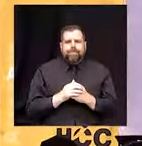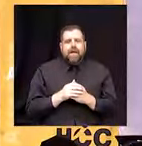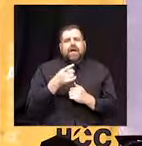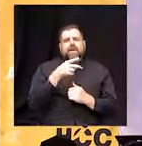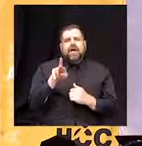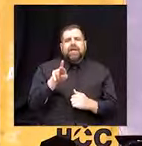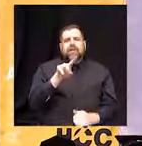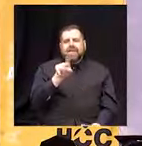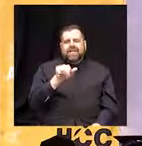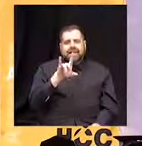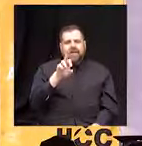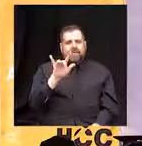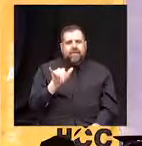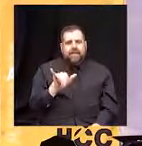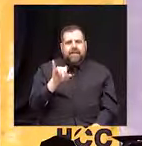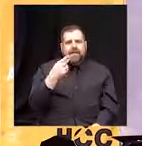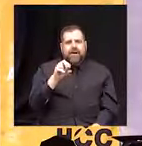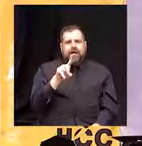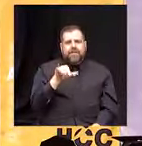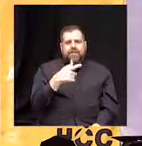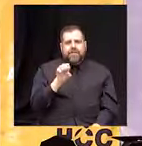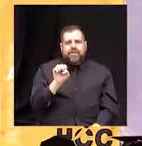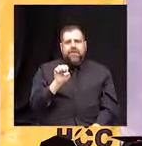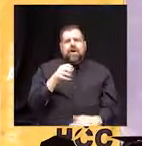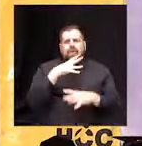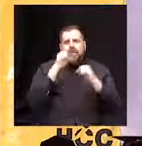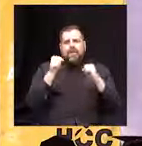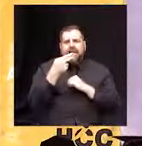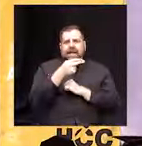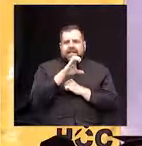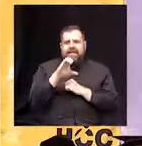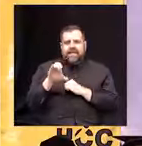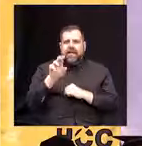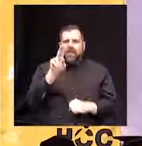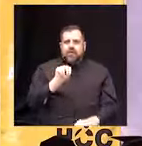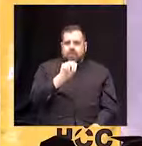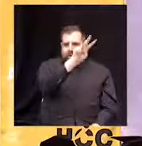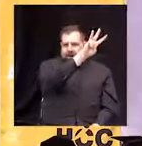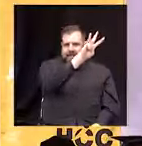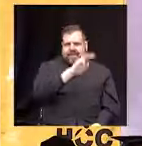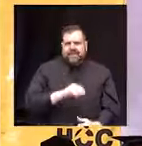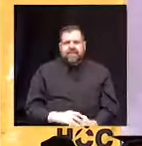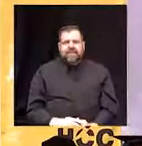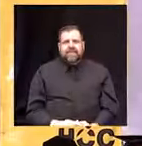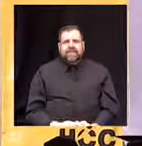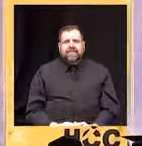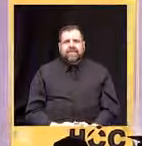Dr. Zachary Hodges, president, HCC Northwest College.